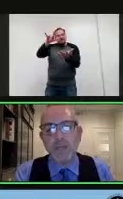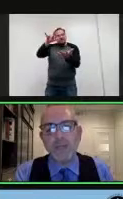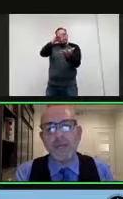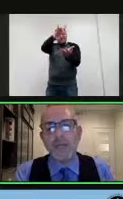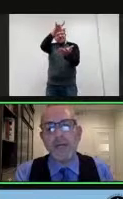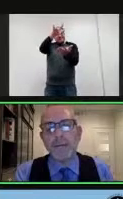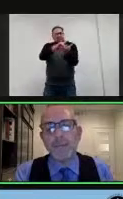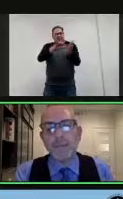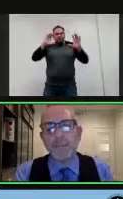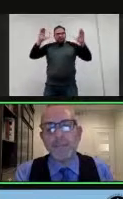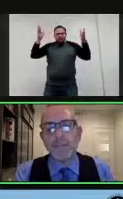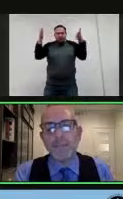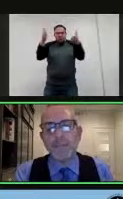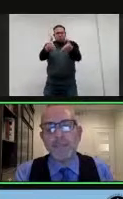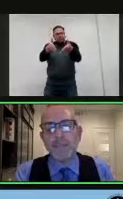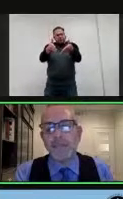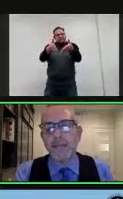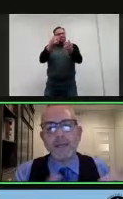all.